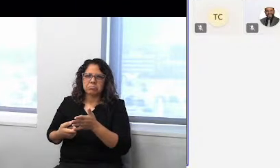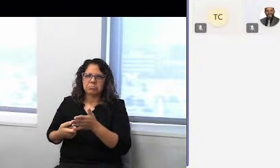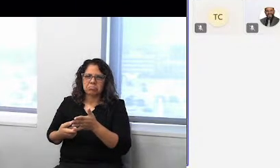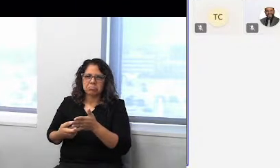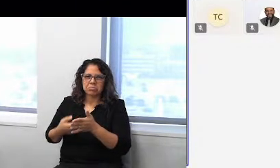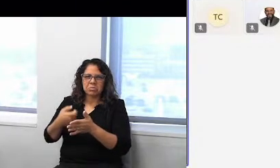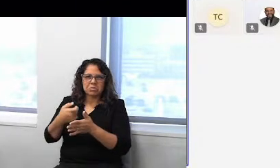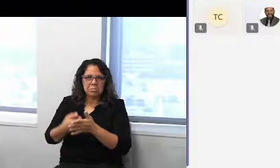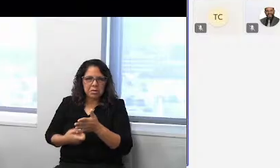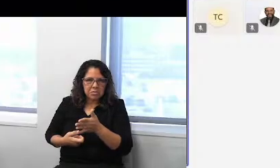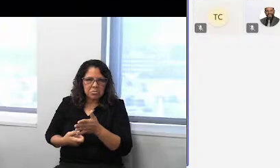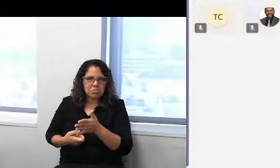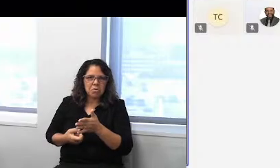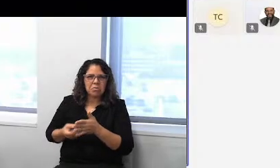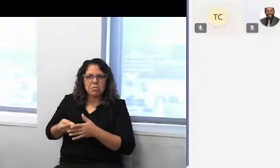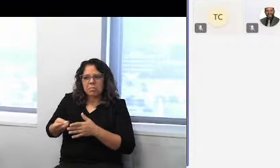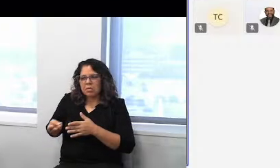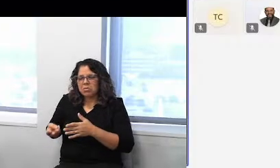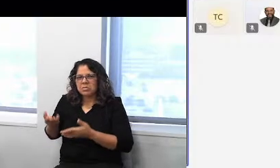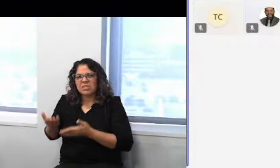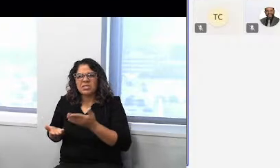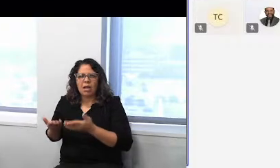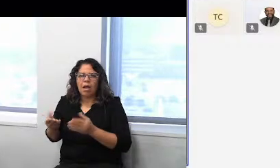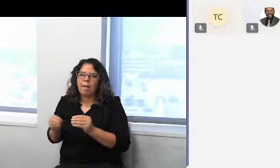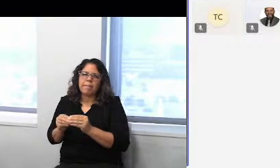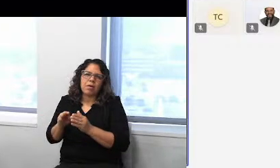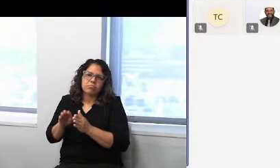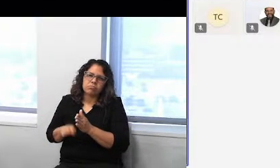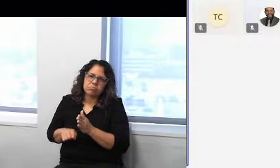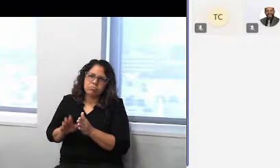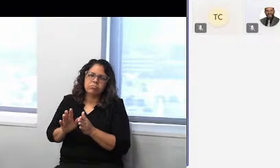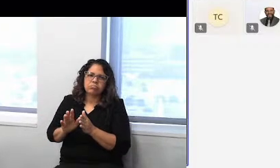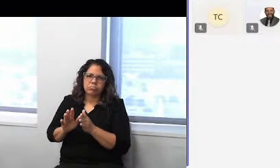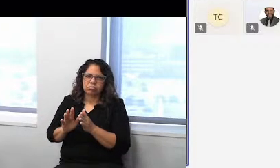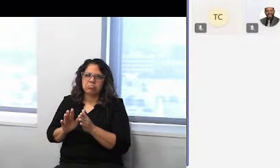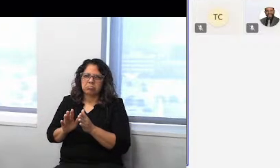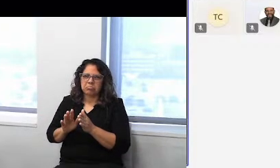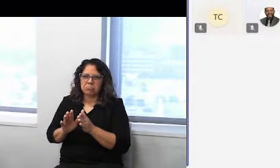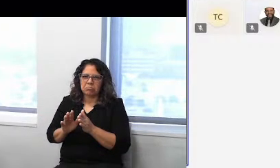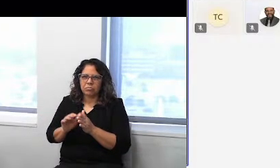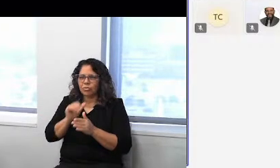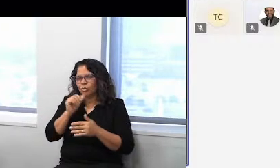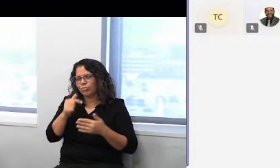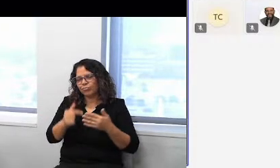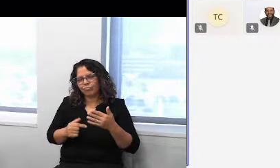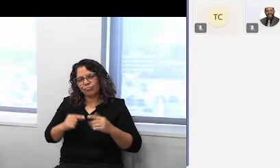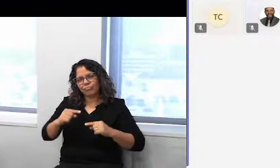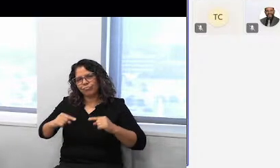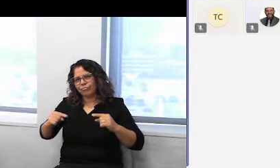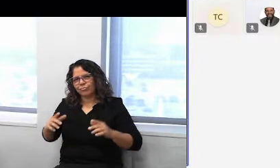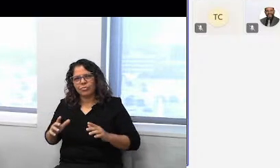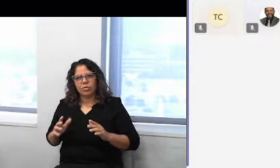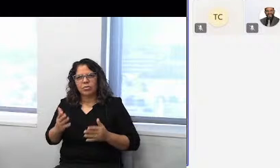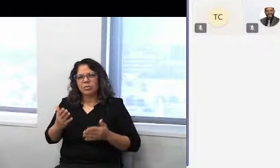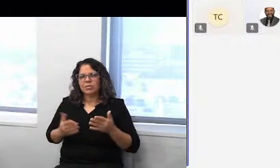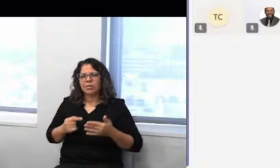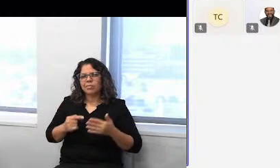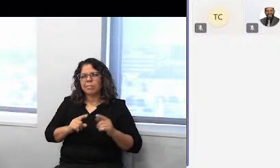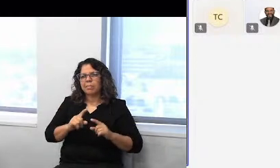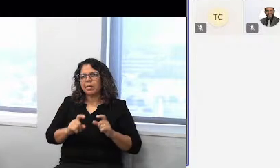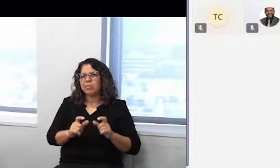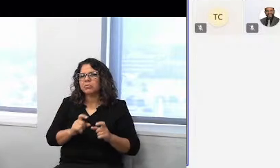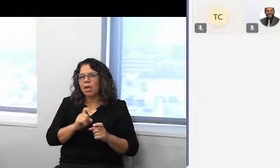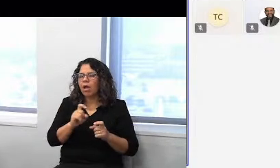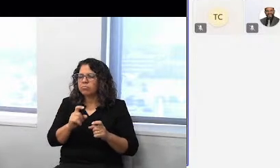without looking at any other variables or components of the equation, which we know affect the price as well?